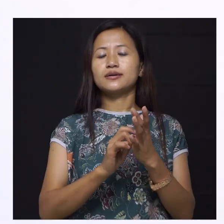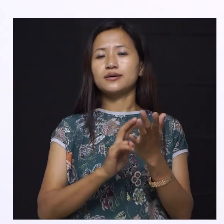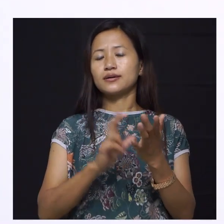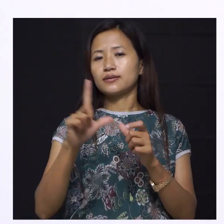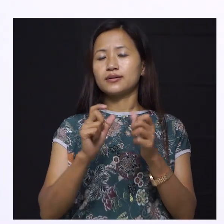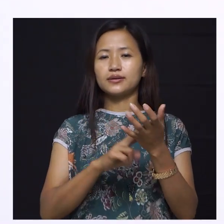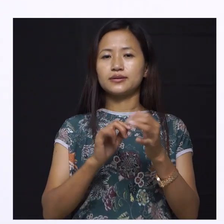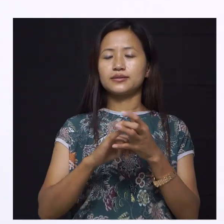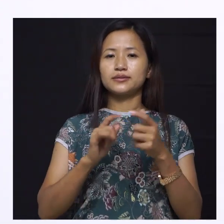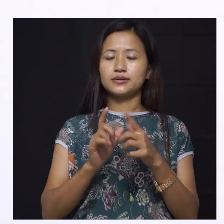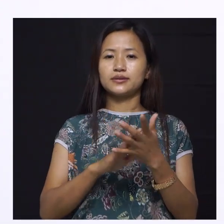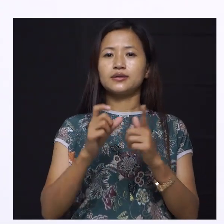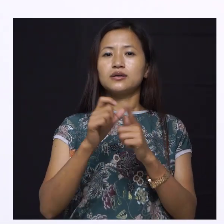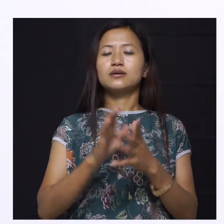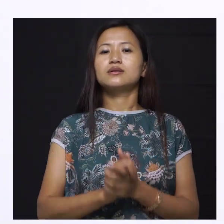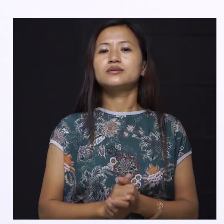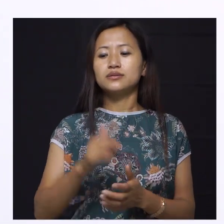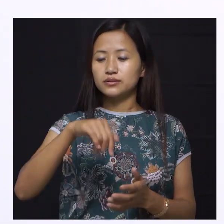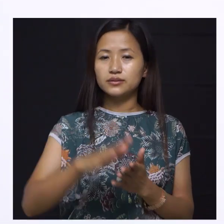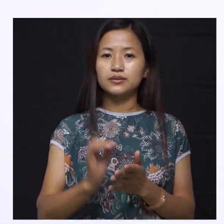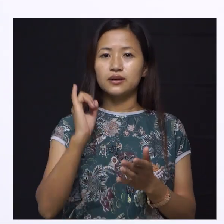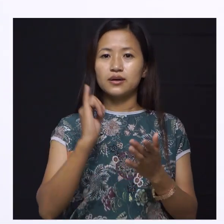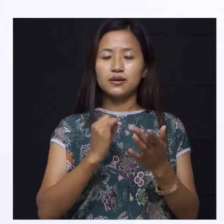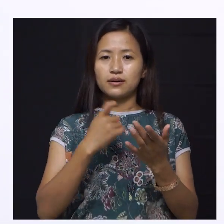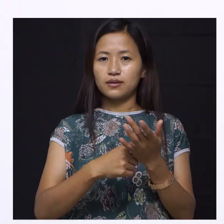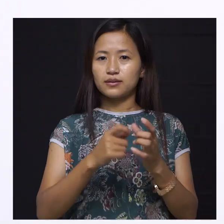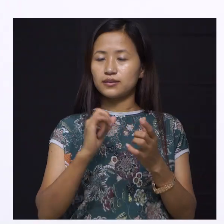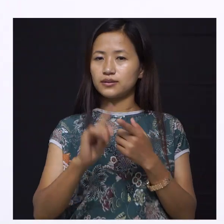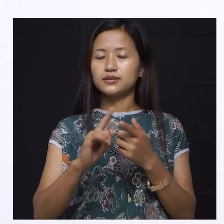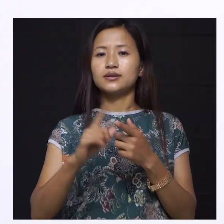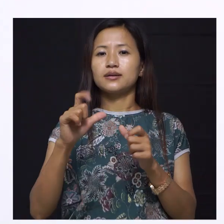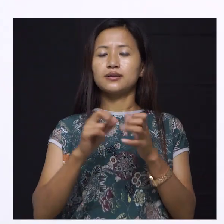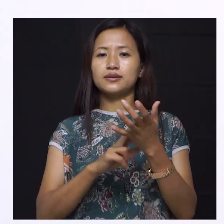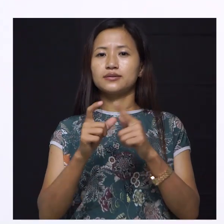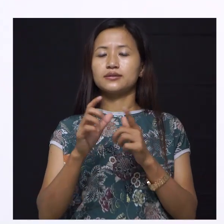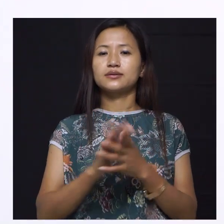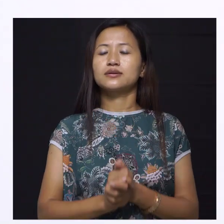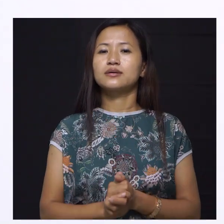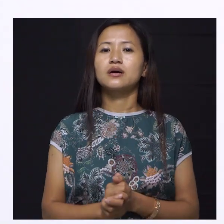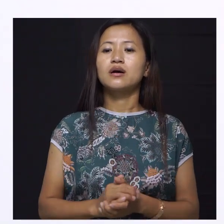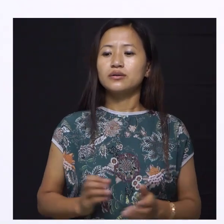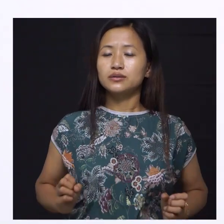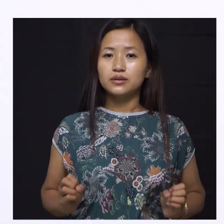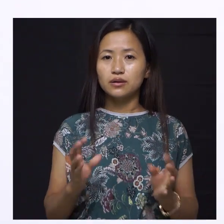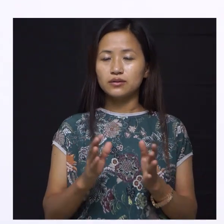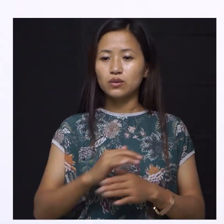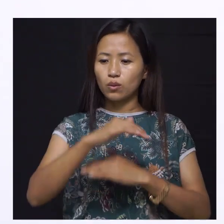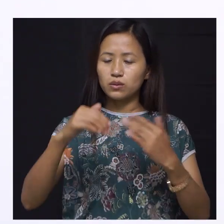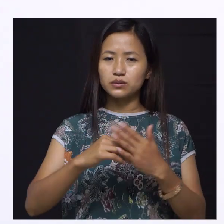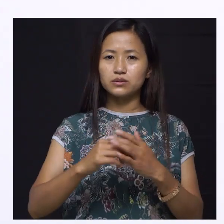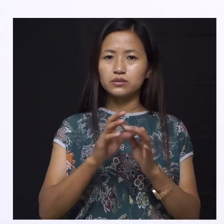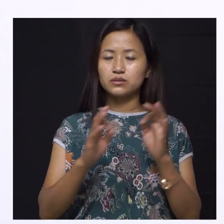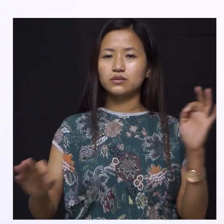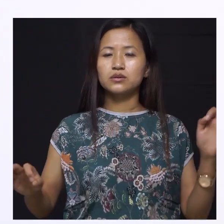of Ireland, okay? I want all of you to hold your book and we shall read the setting of the story. If we are going to read the whole story, that